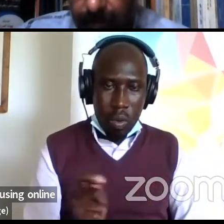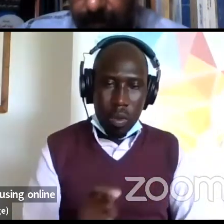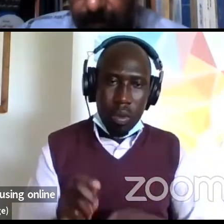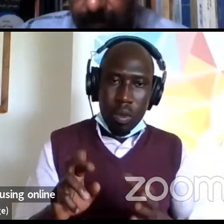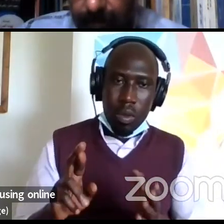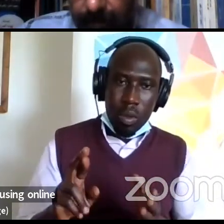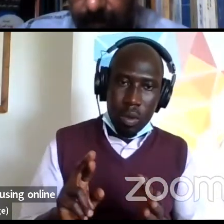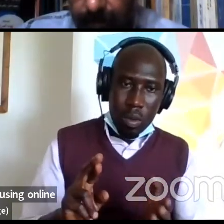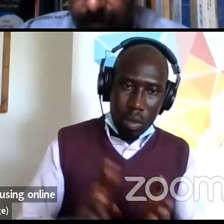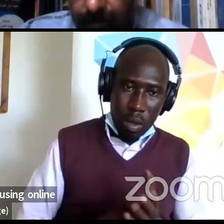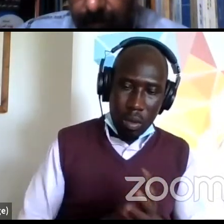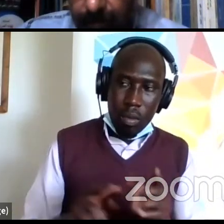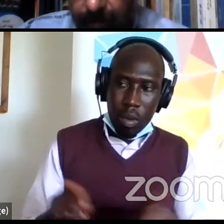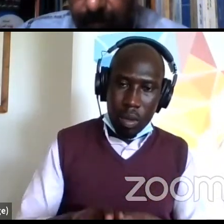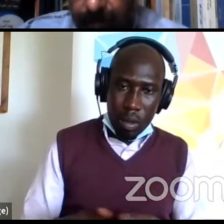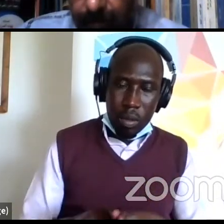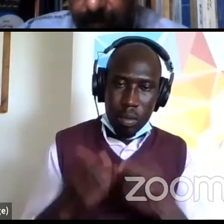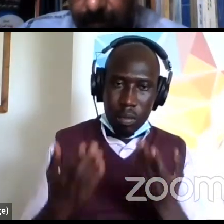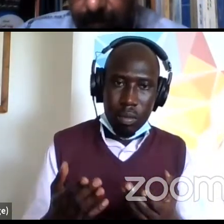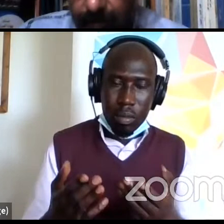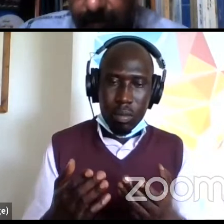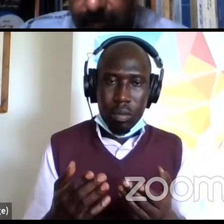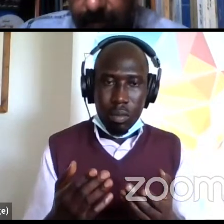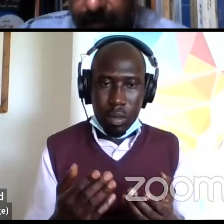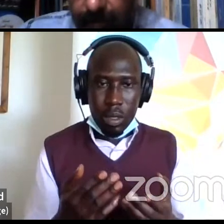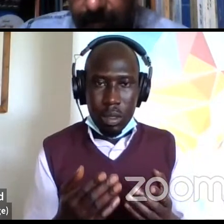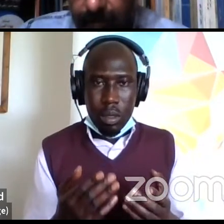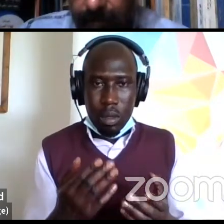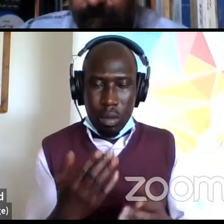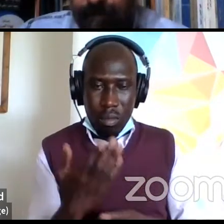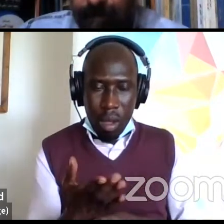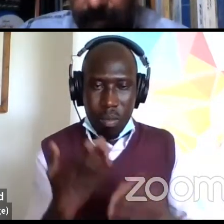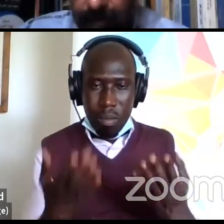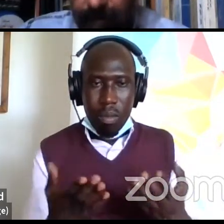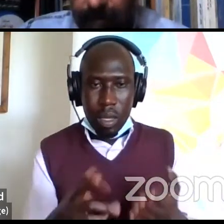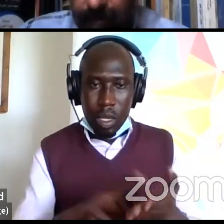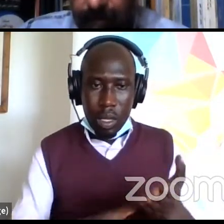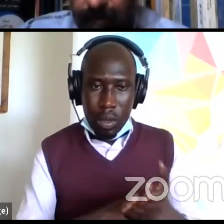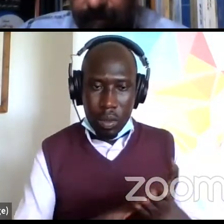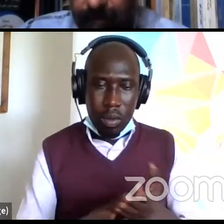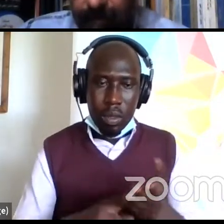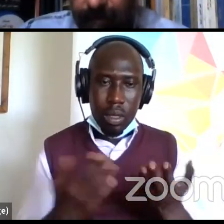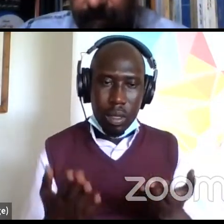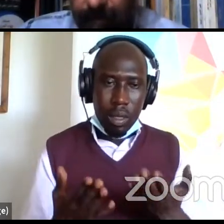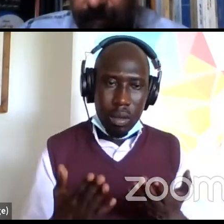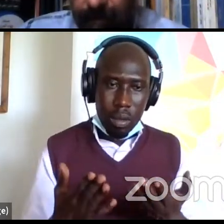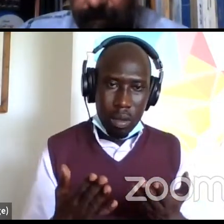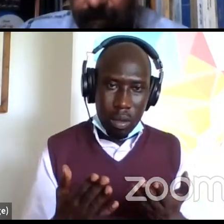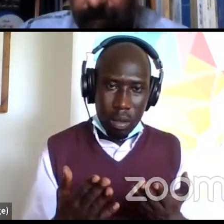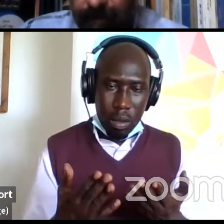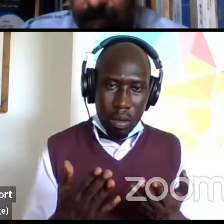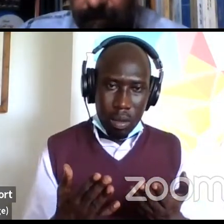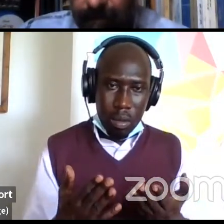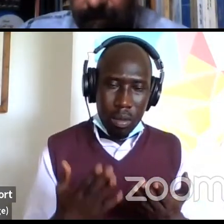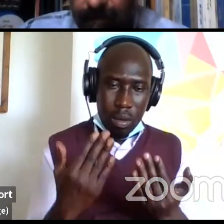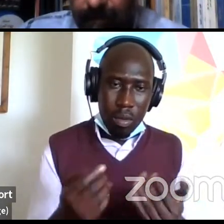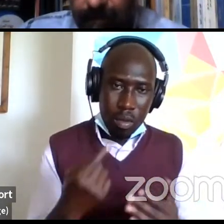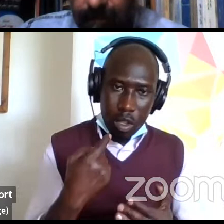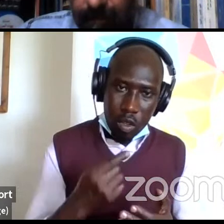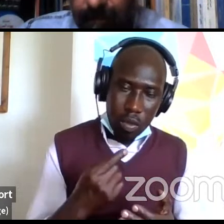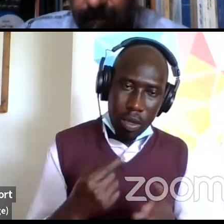the abuse and the repressive use and unjustified, I would say, use